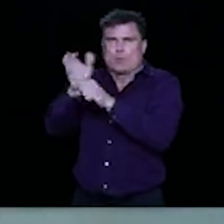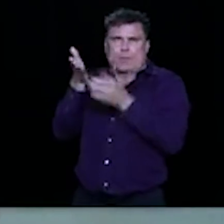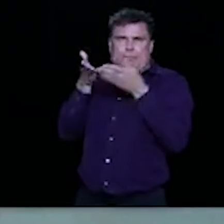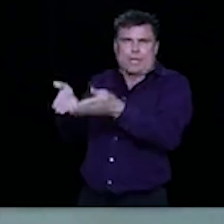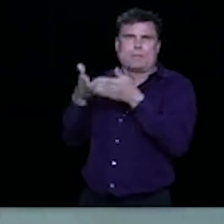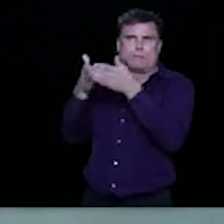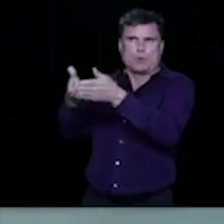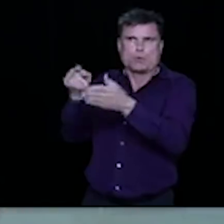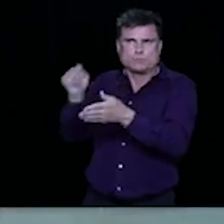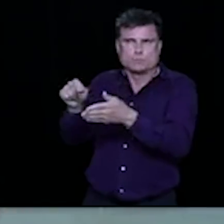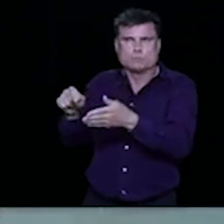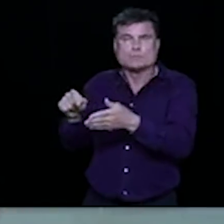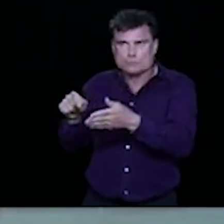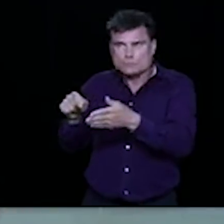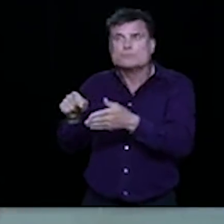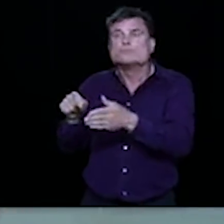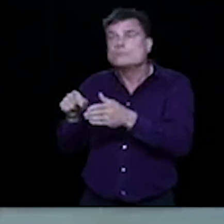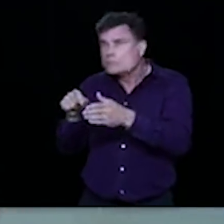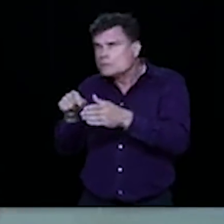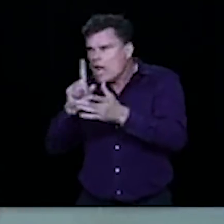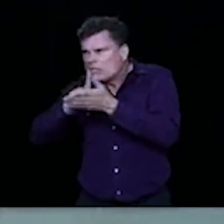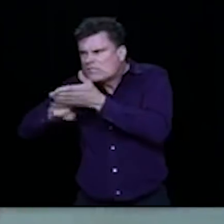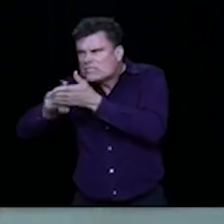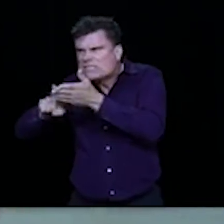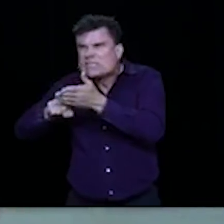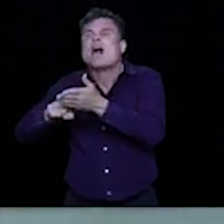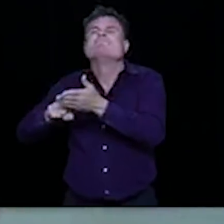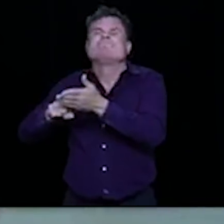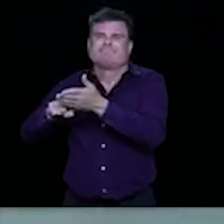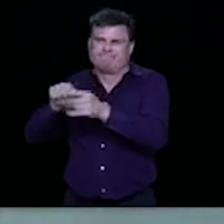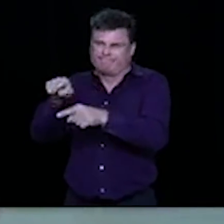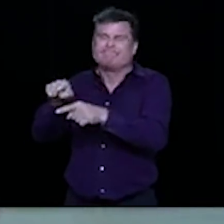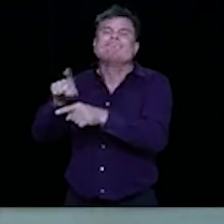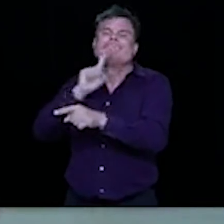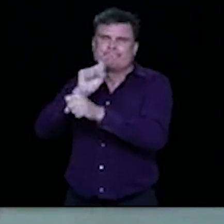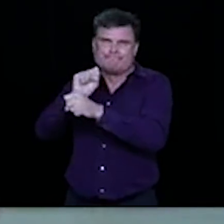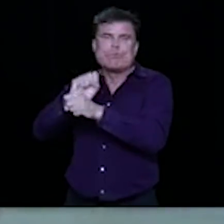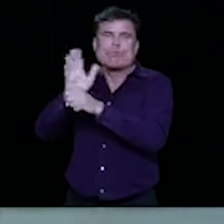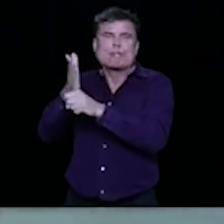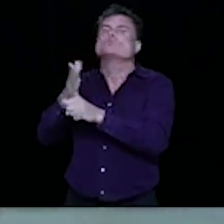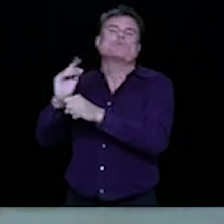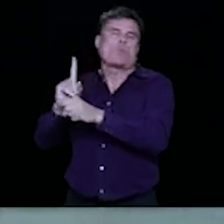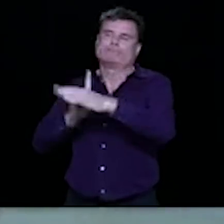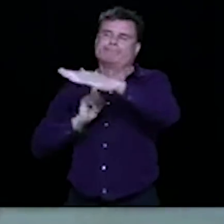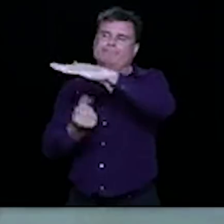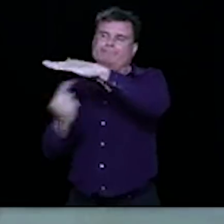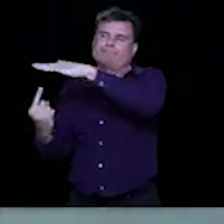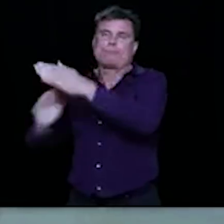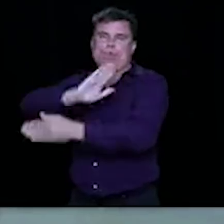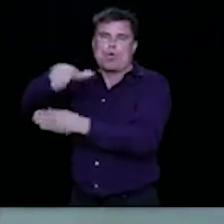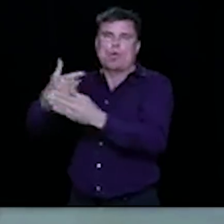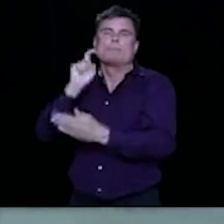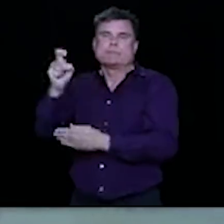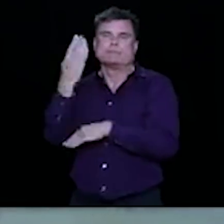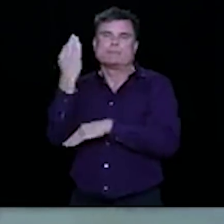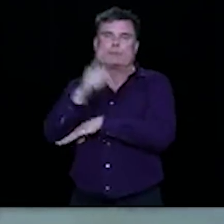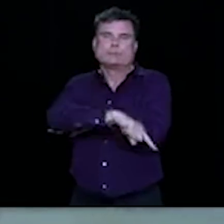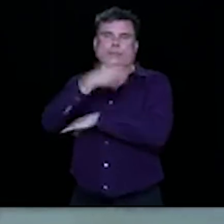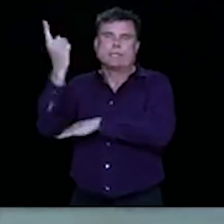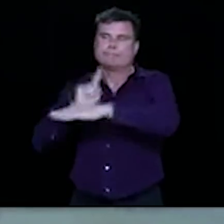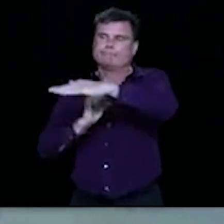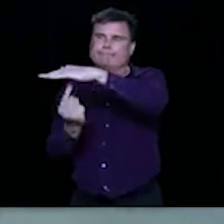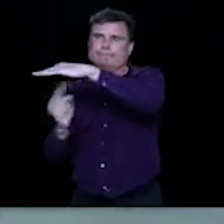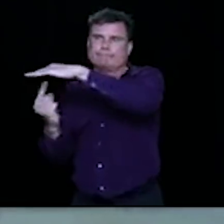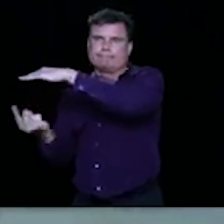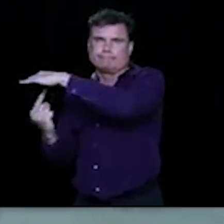positive is in quarantine, is being monitored, and all of the contacts are being followed up. There was also a community exposure